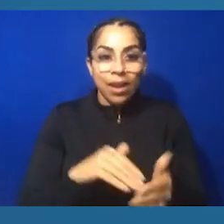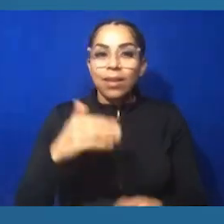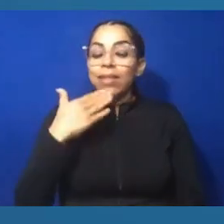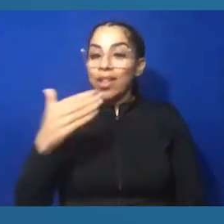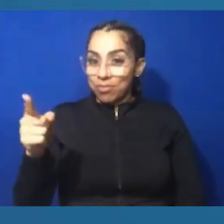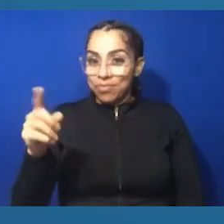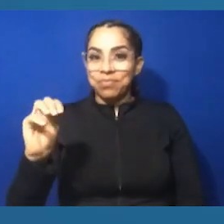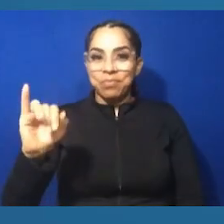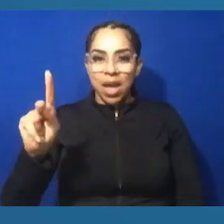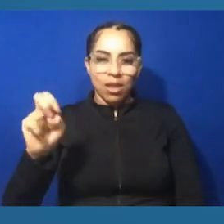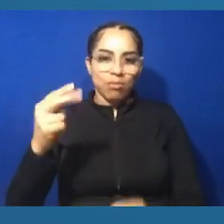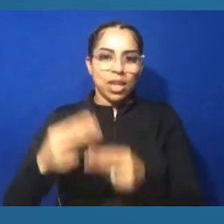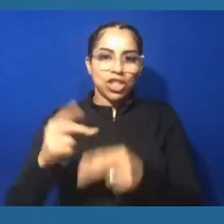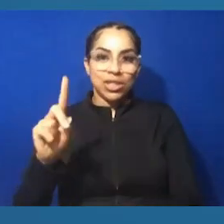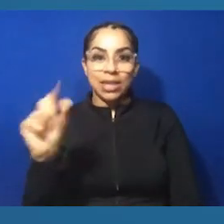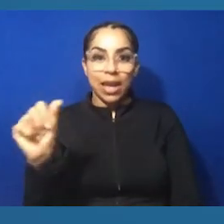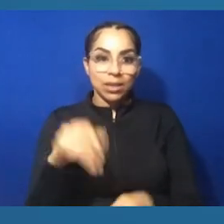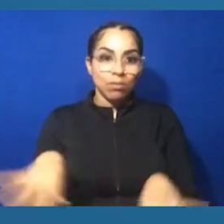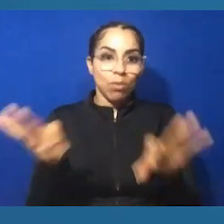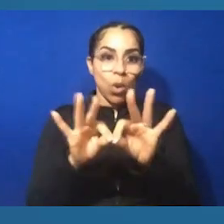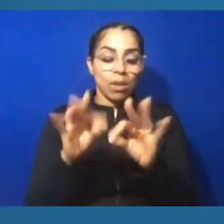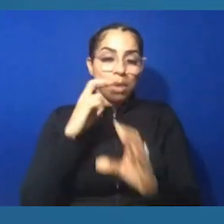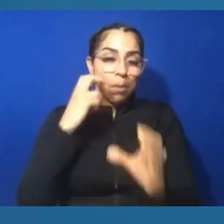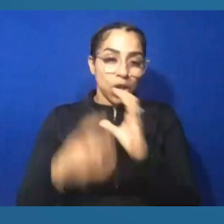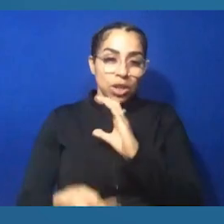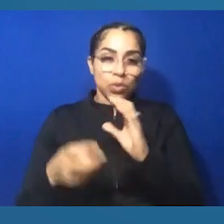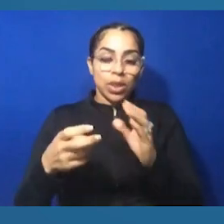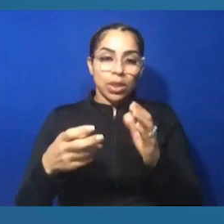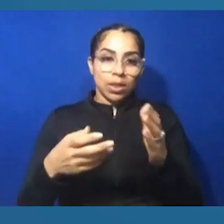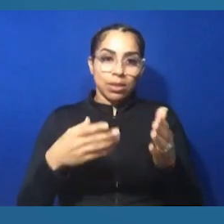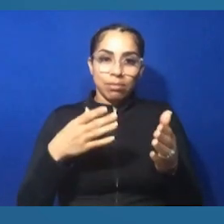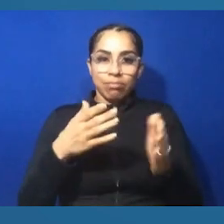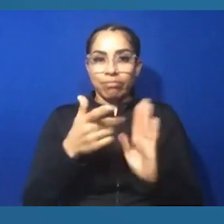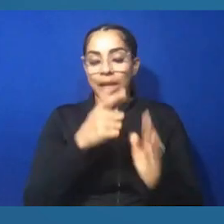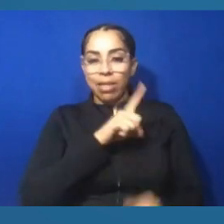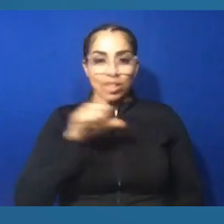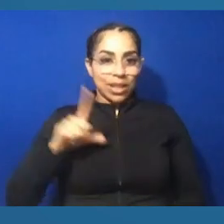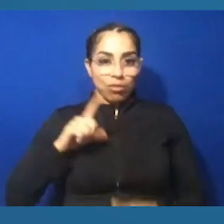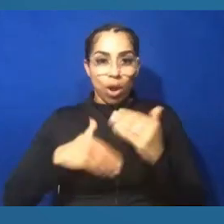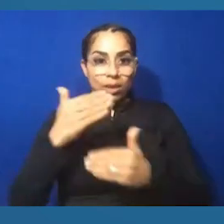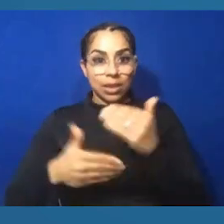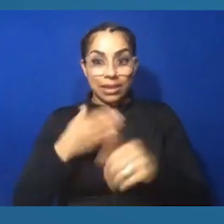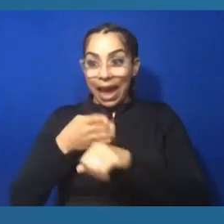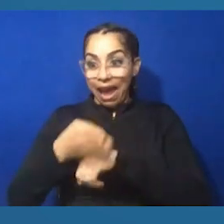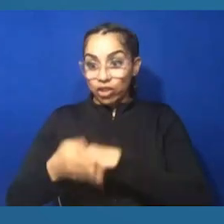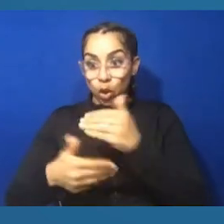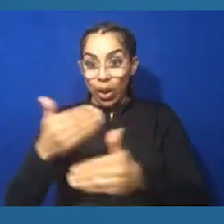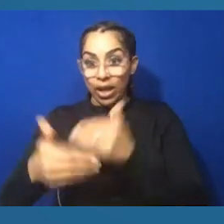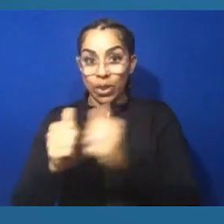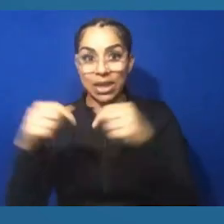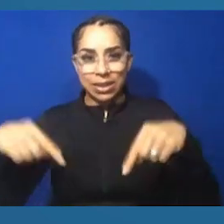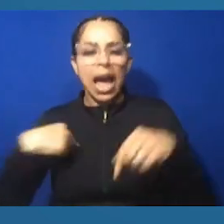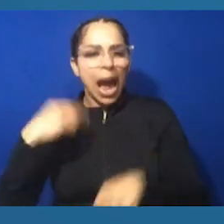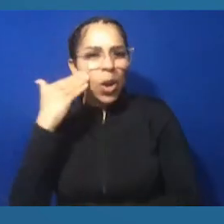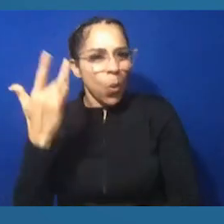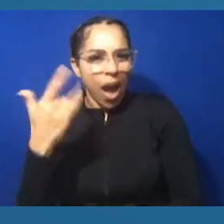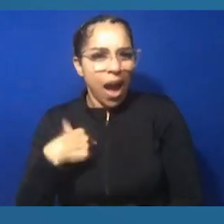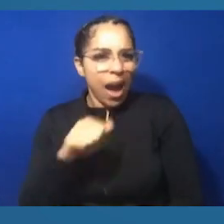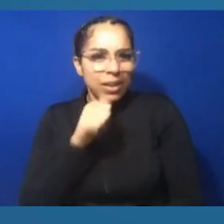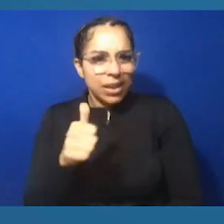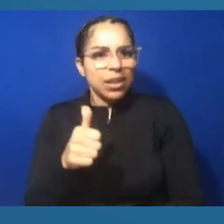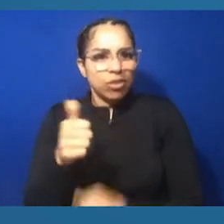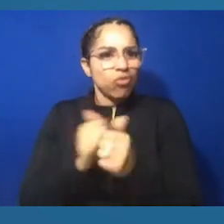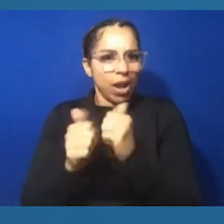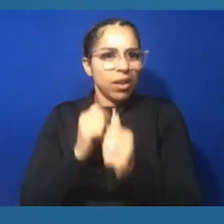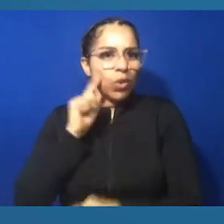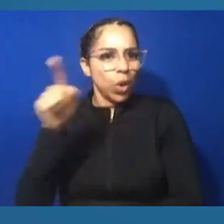important it is and being immersed in the legislative process. After going through this, I know why I did not run for the legislature. Okay, I know